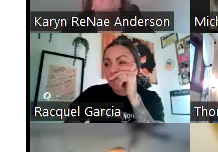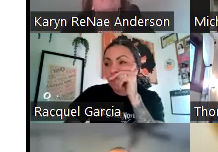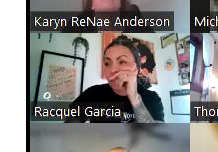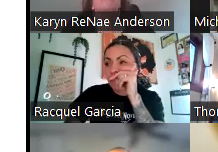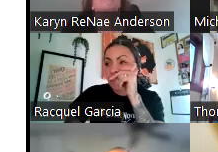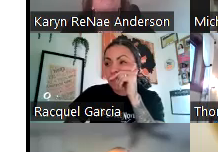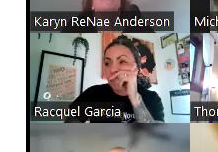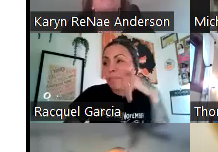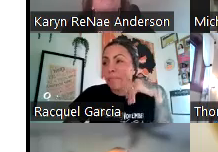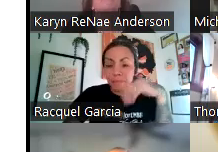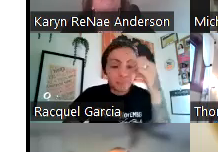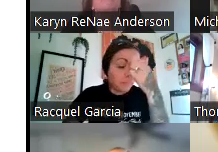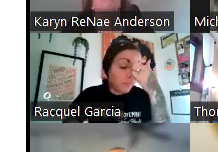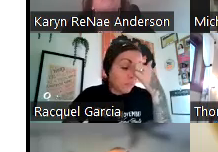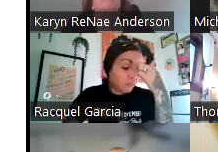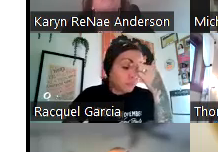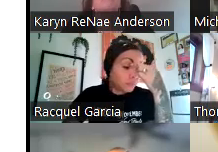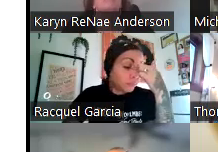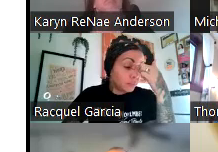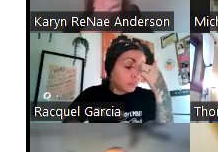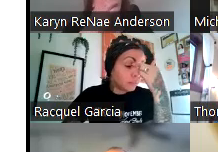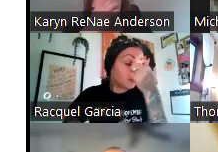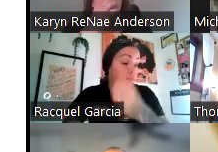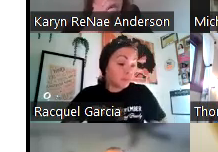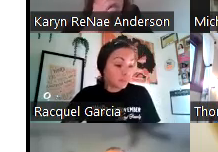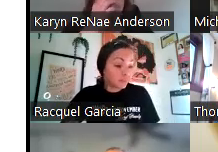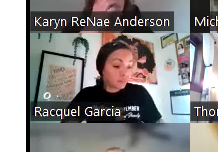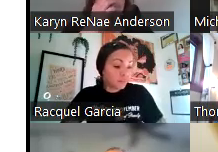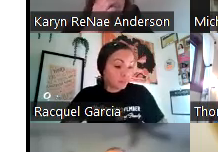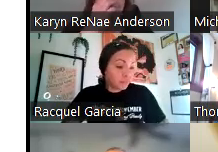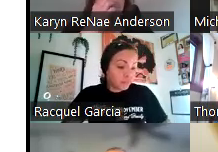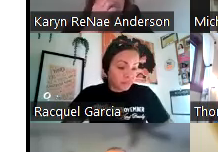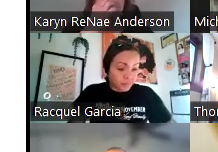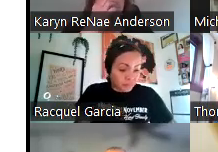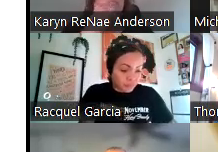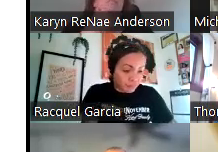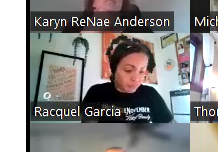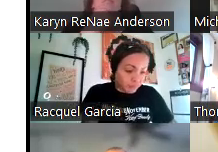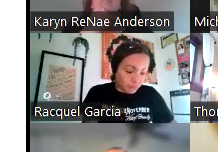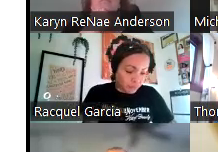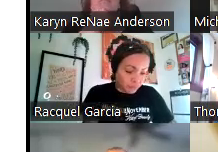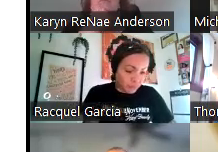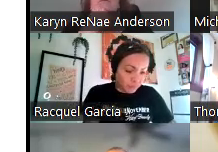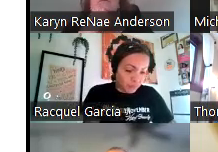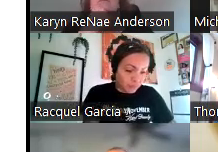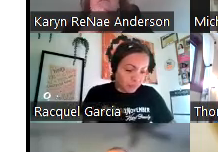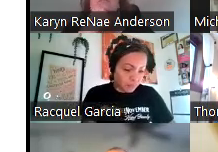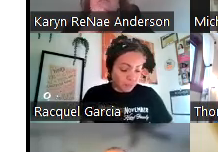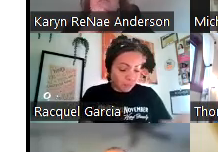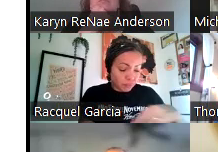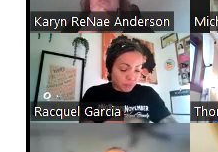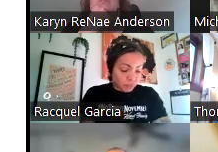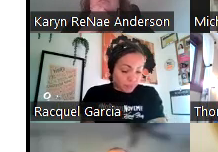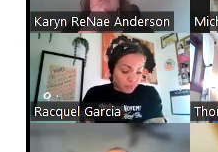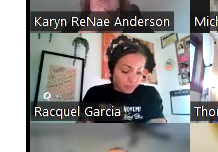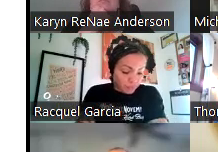right-hand corner of your screen is a view button. Use this to toggle between speaker view and gallery view. You can also hover over the right corner